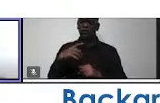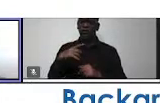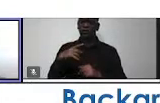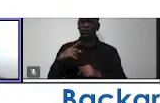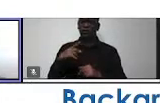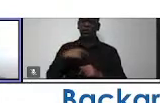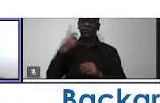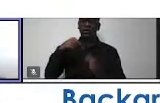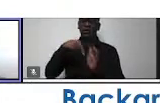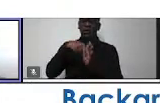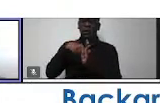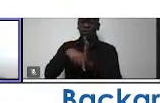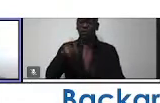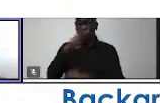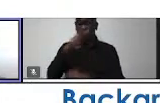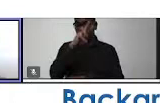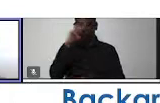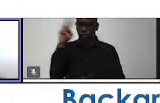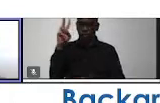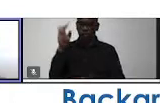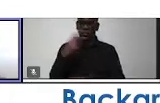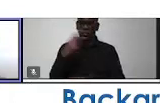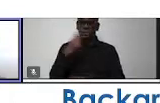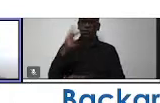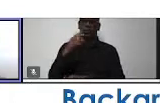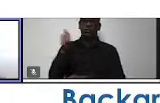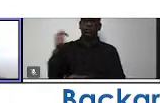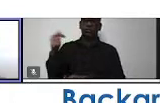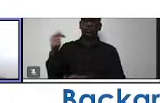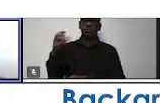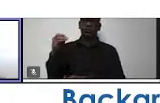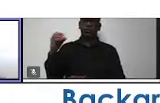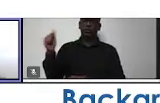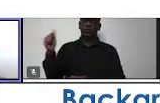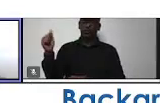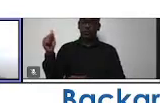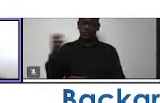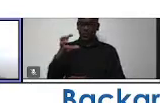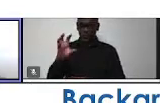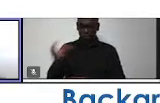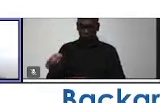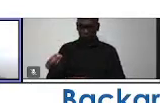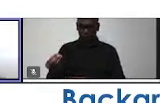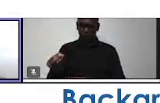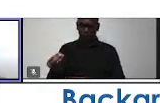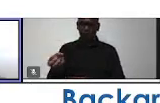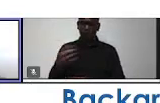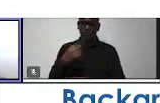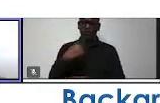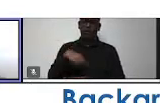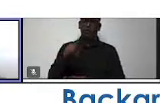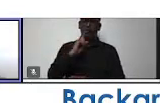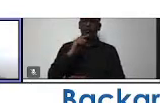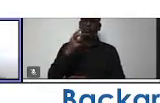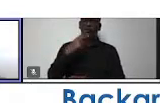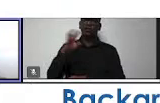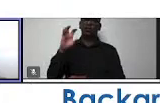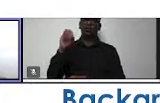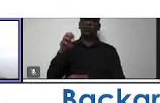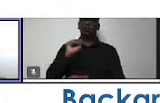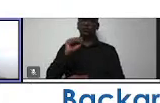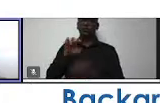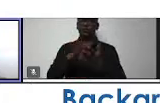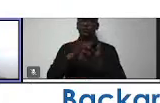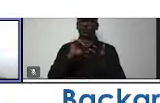blue is the AGOA eligibility, but it includes the apparel preferences and